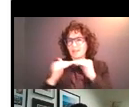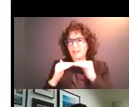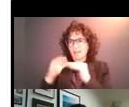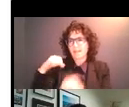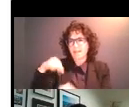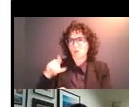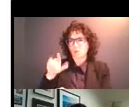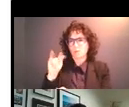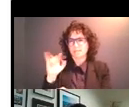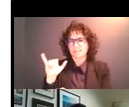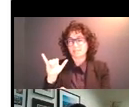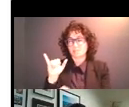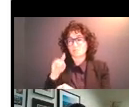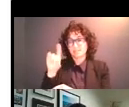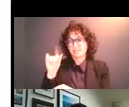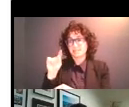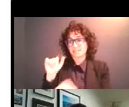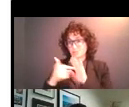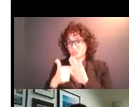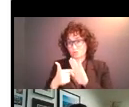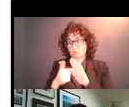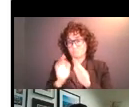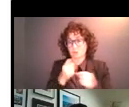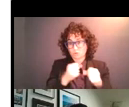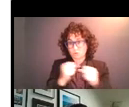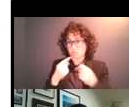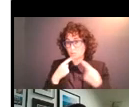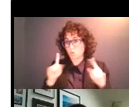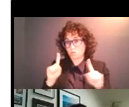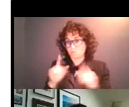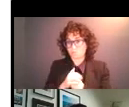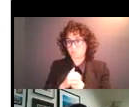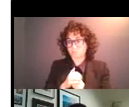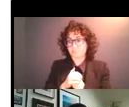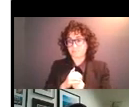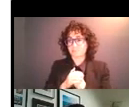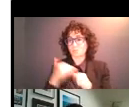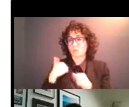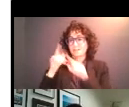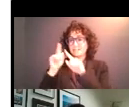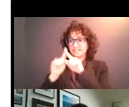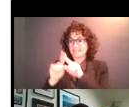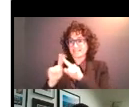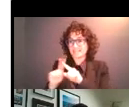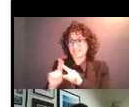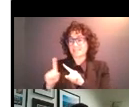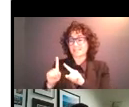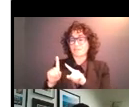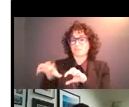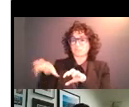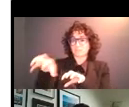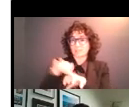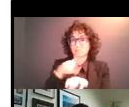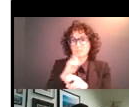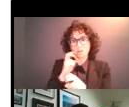data really shows that that strategy is working. The city has enrolled vaccination sites in our hardest hit communities. And we've